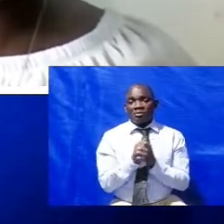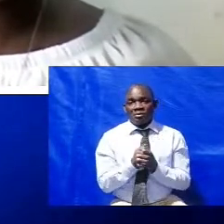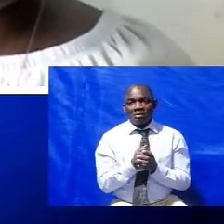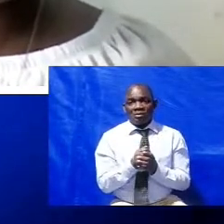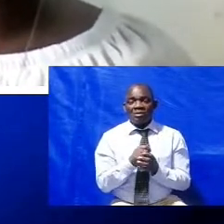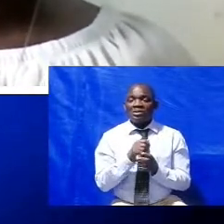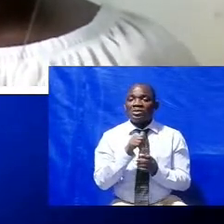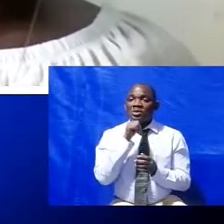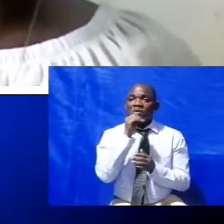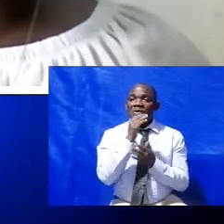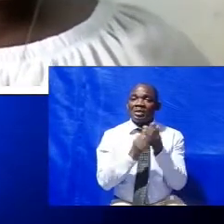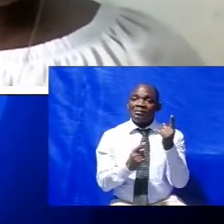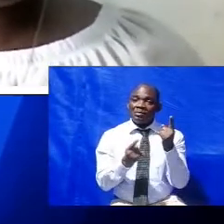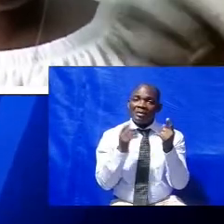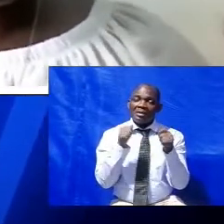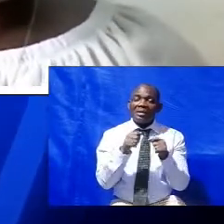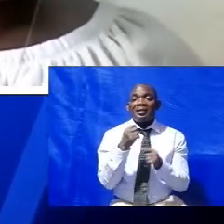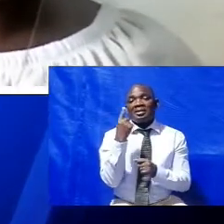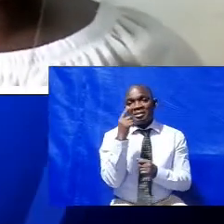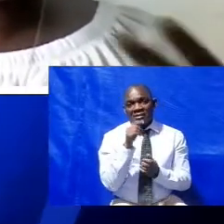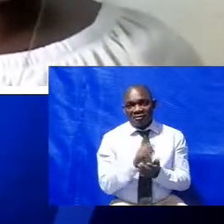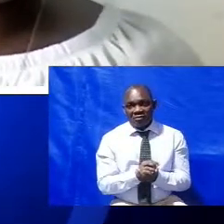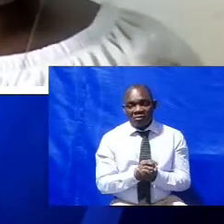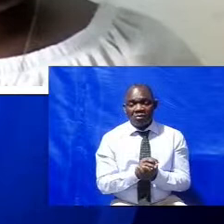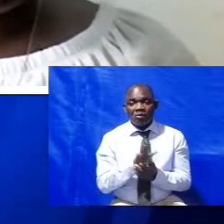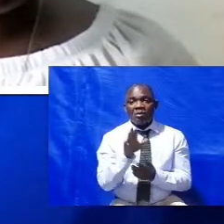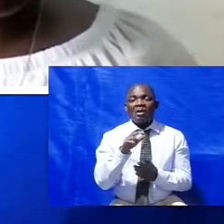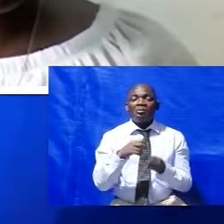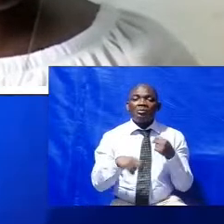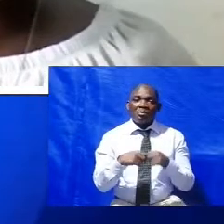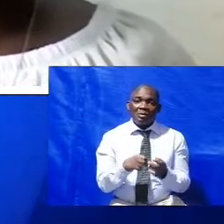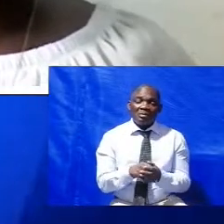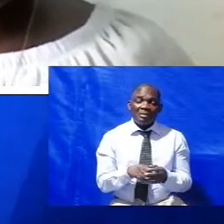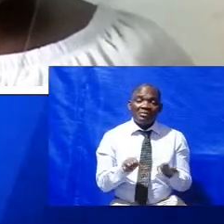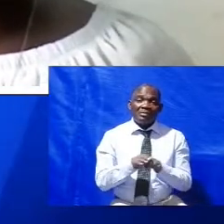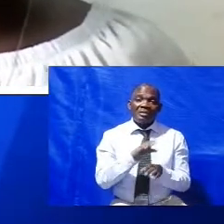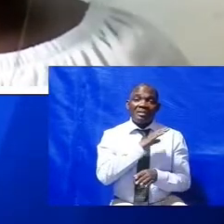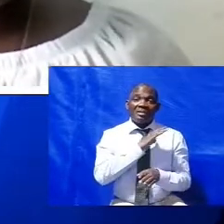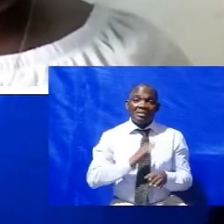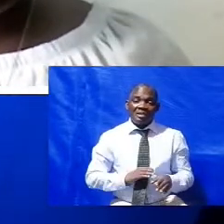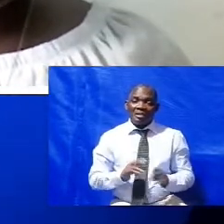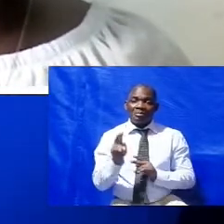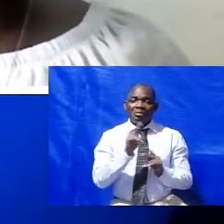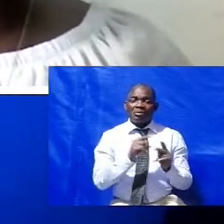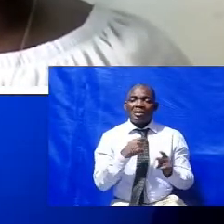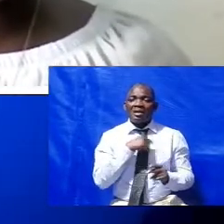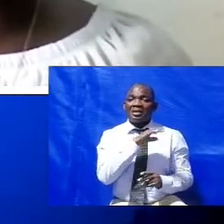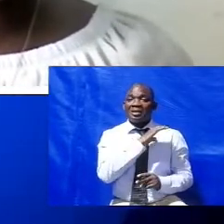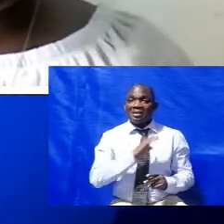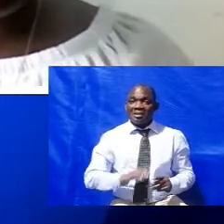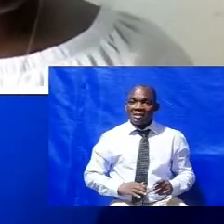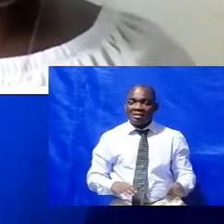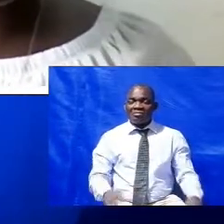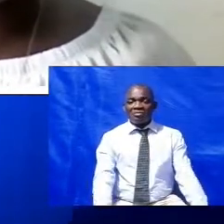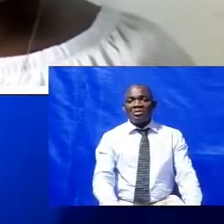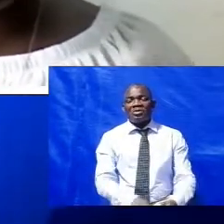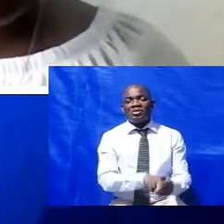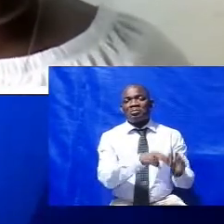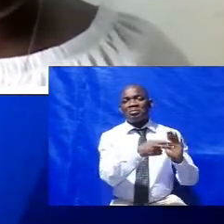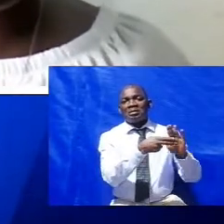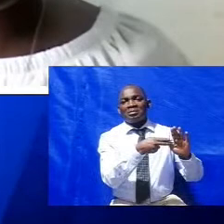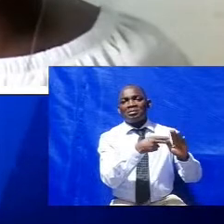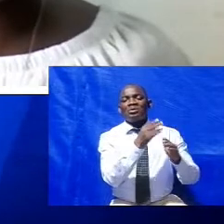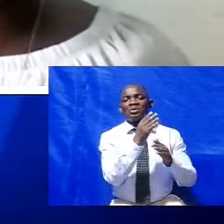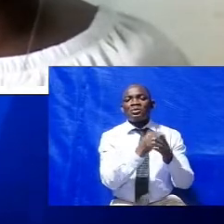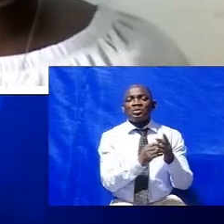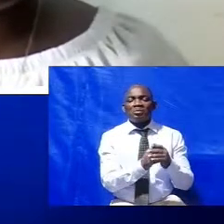situations. And of course, it's not everyone that can understand your journey, even in Christianity, because we have Christians who will label